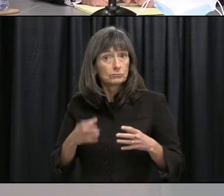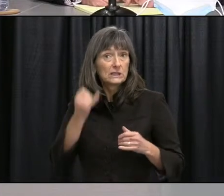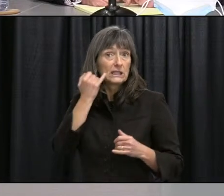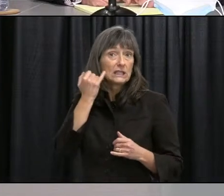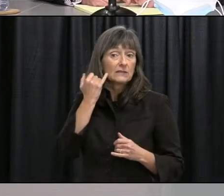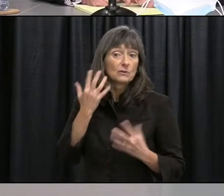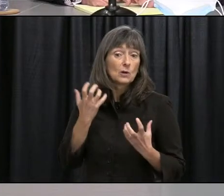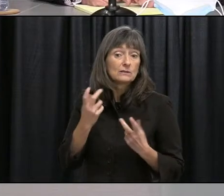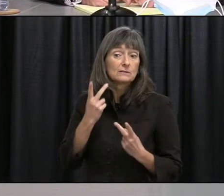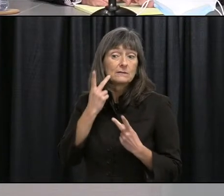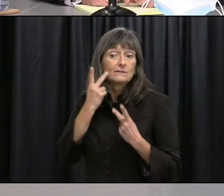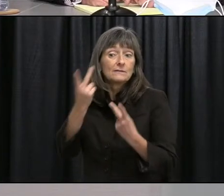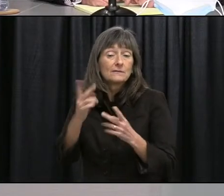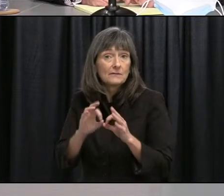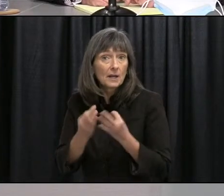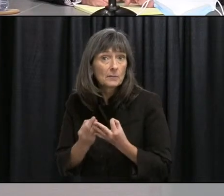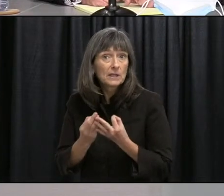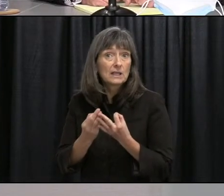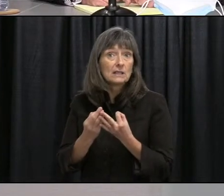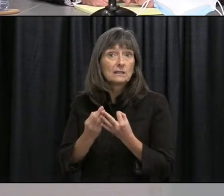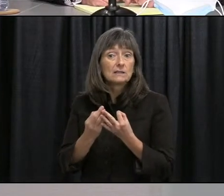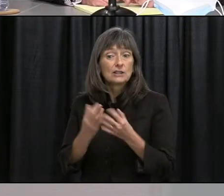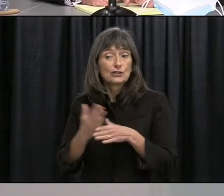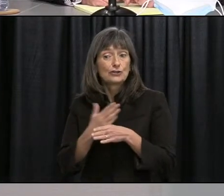share custody?